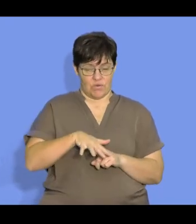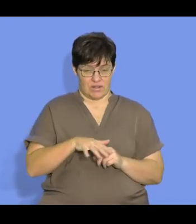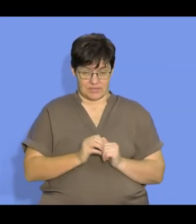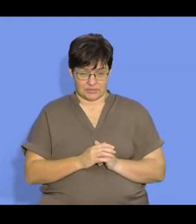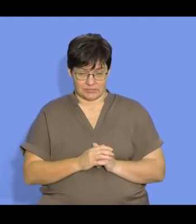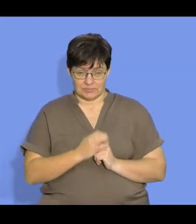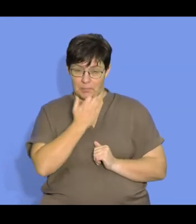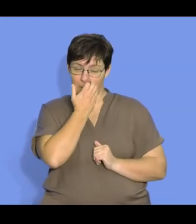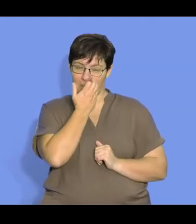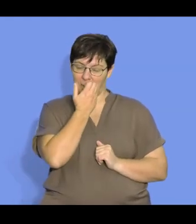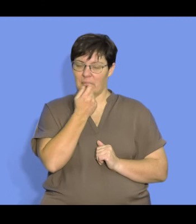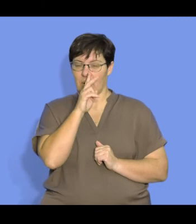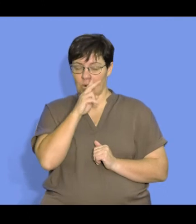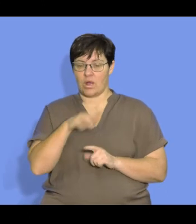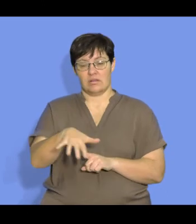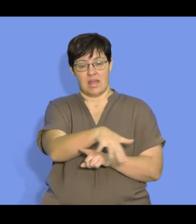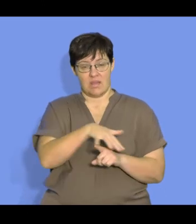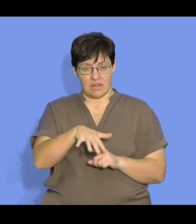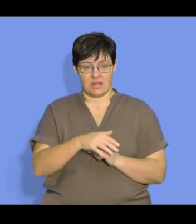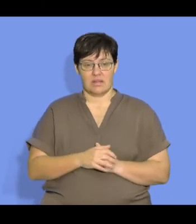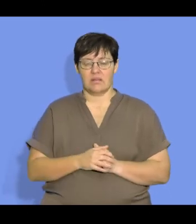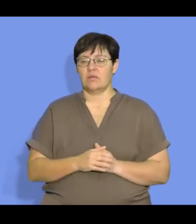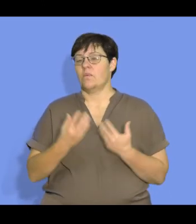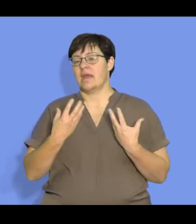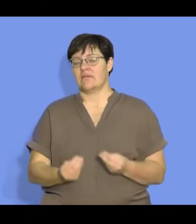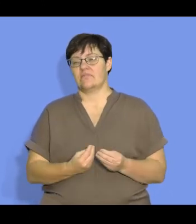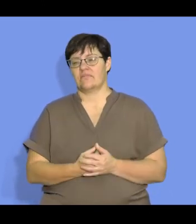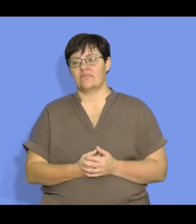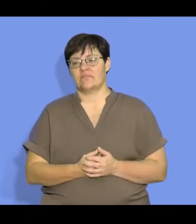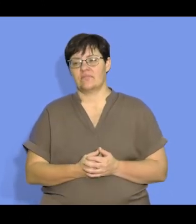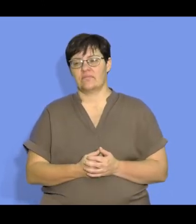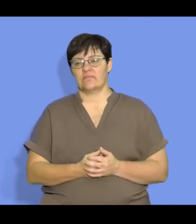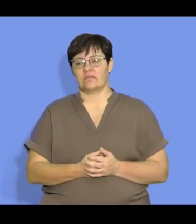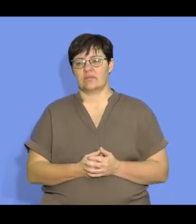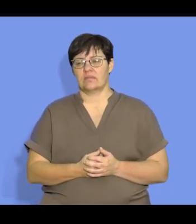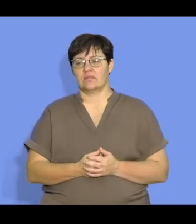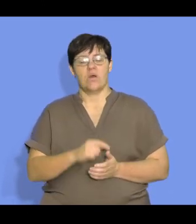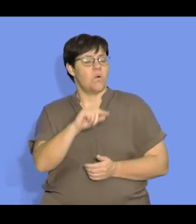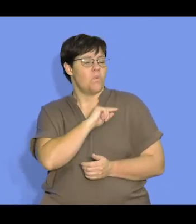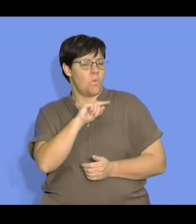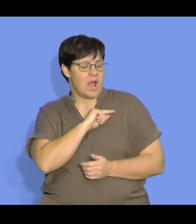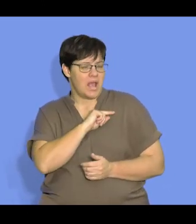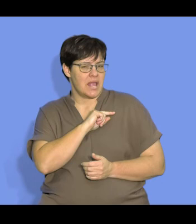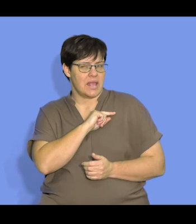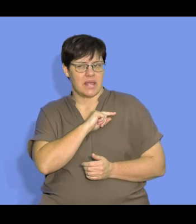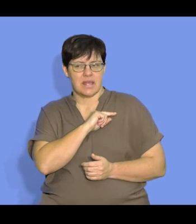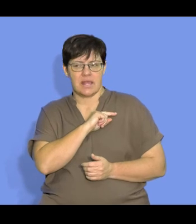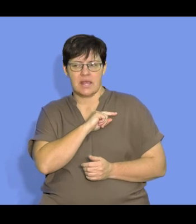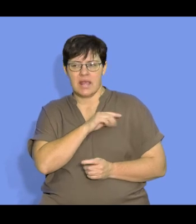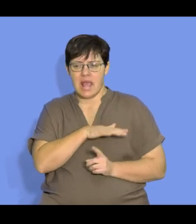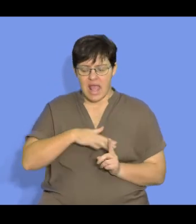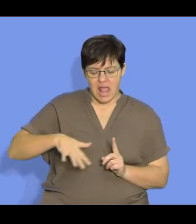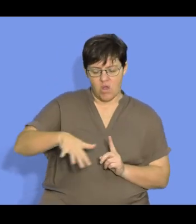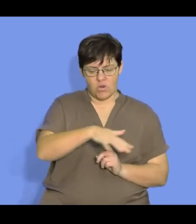we look at the surface area, we have why does an increase in surface area,